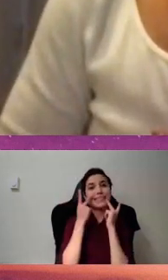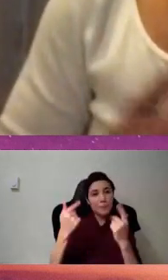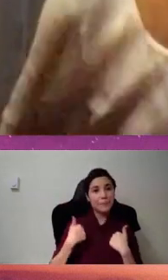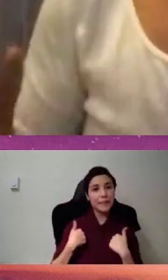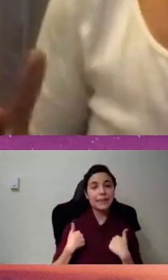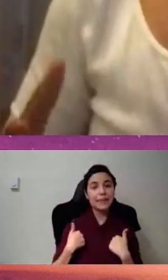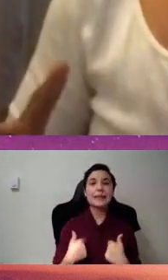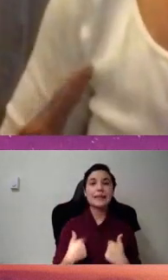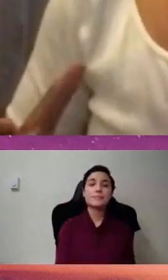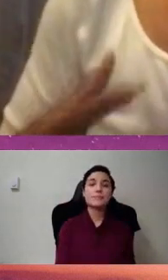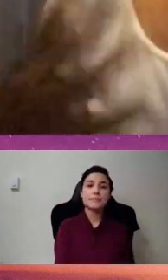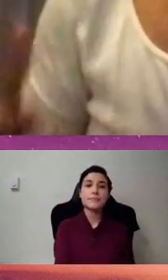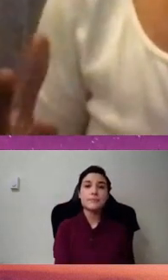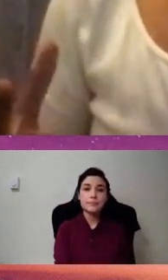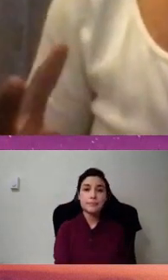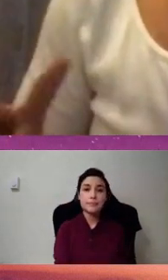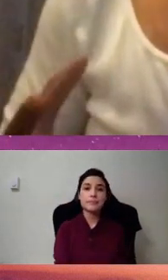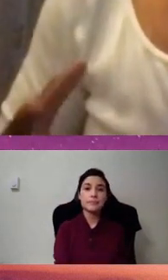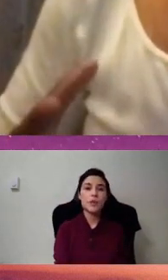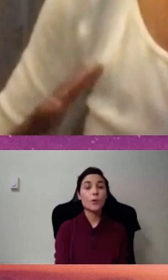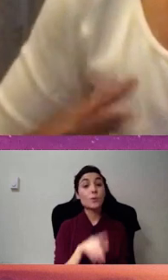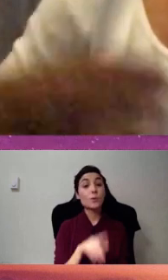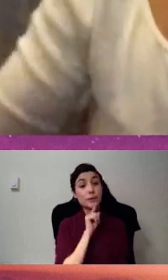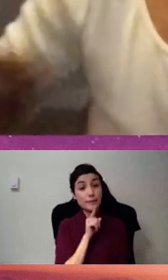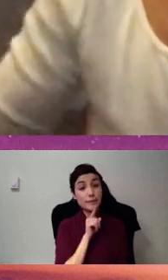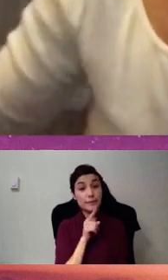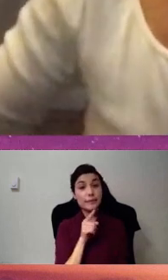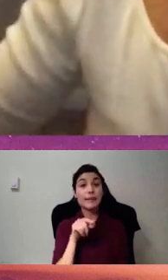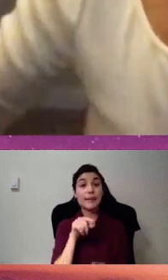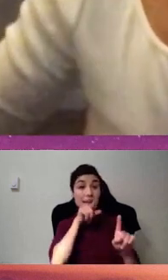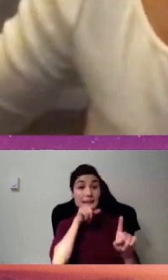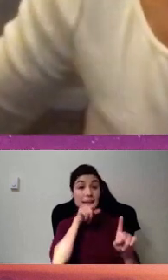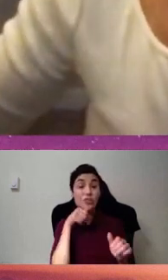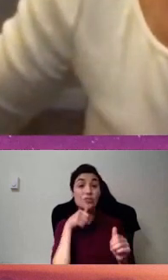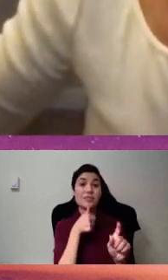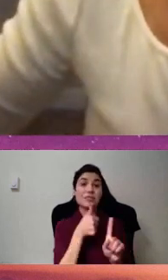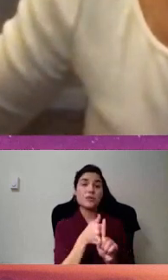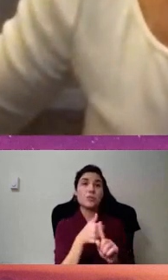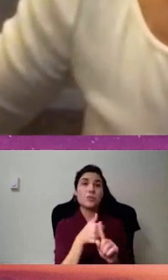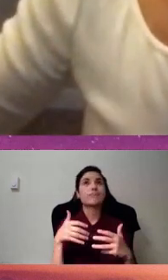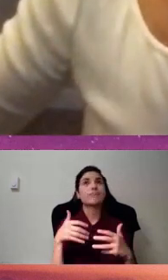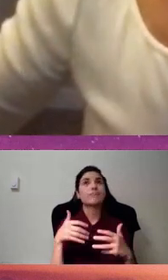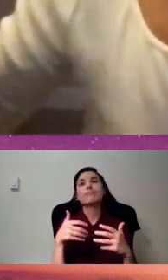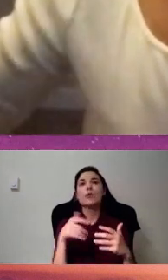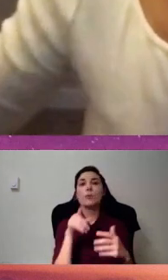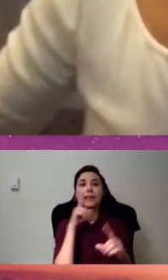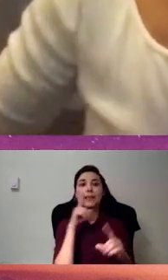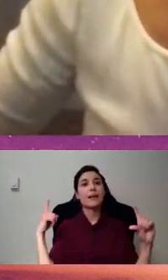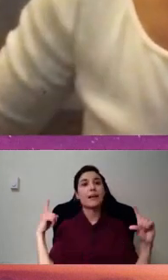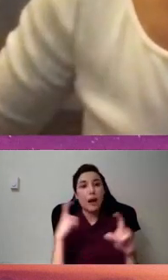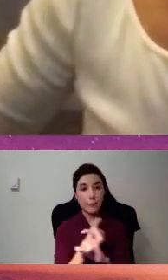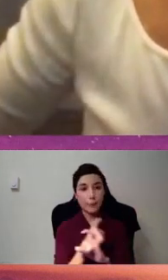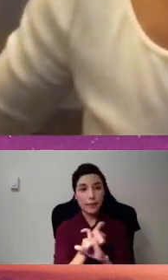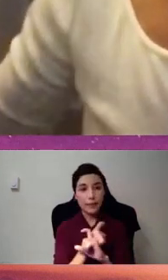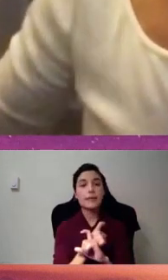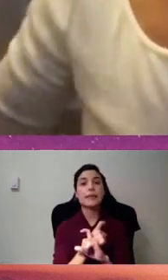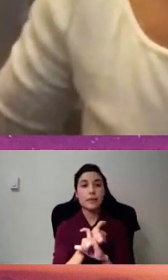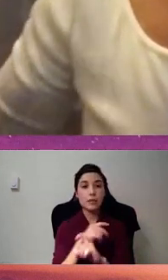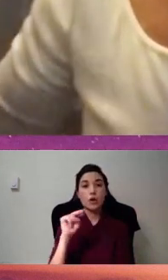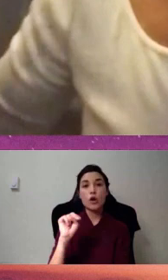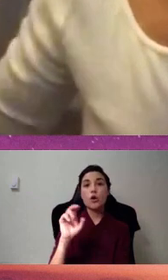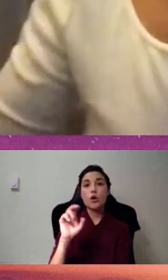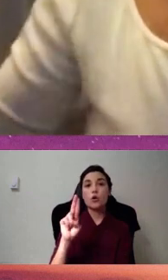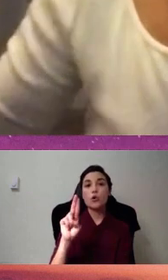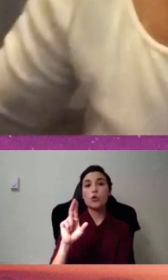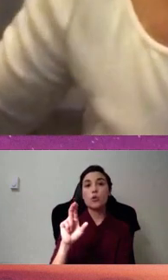nuanced, you know, answer when we're answering this question. I think it's a conversation that we keep having to push forward,